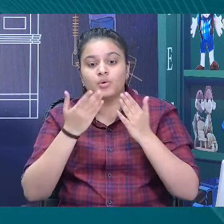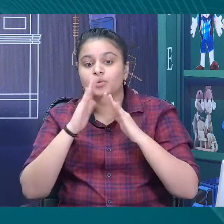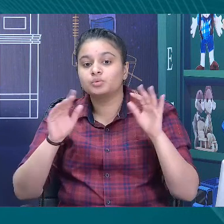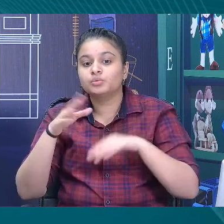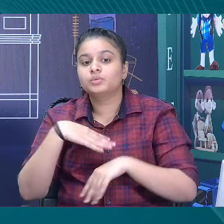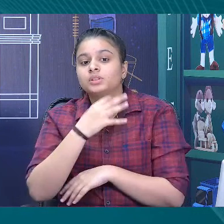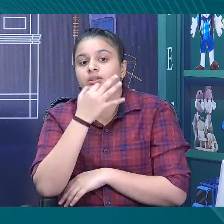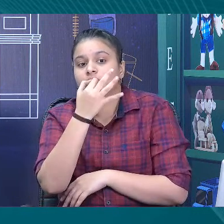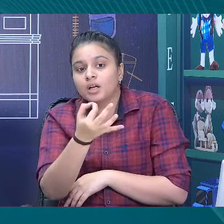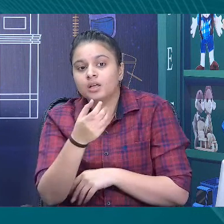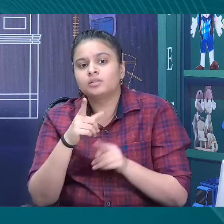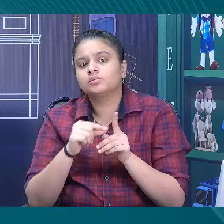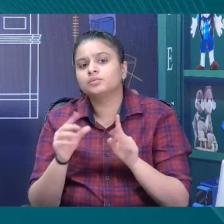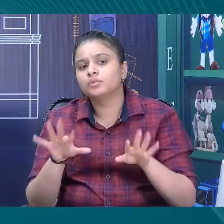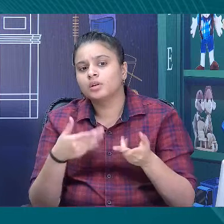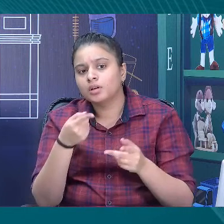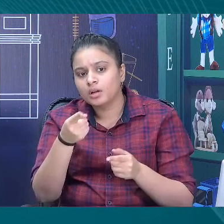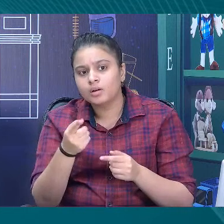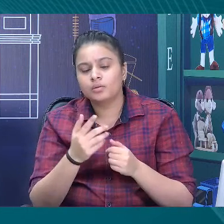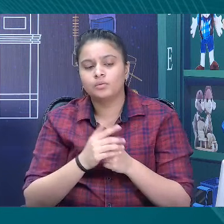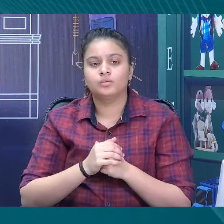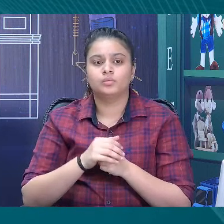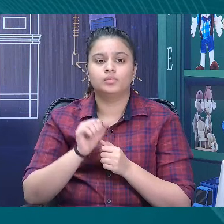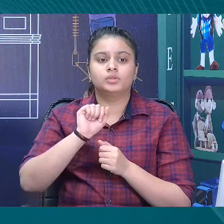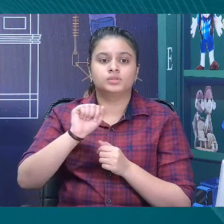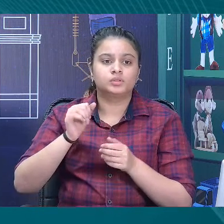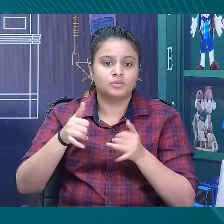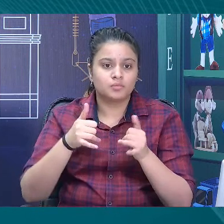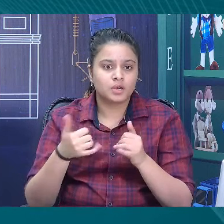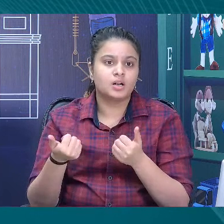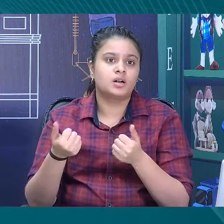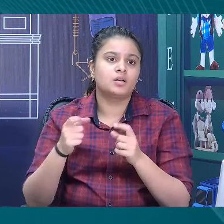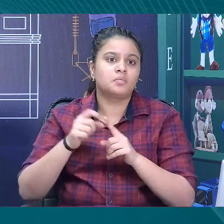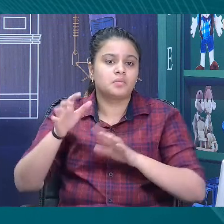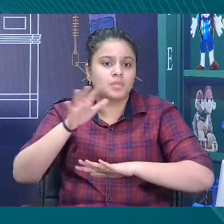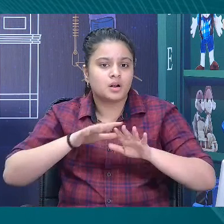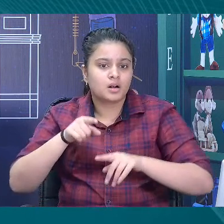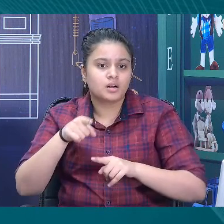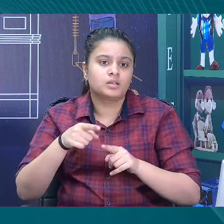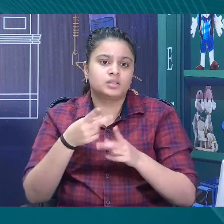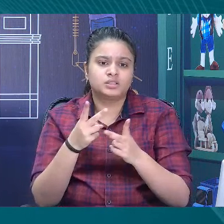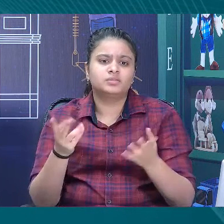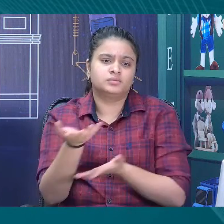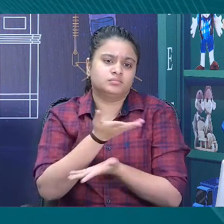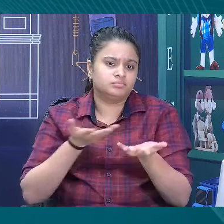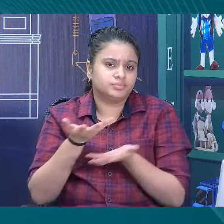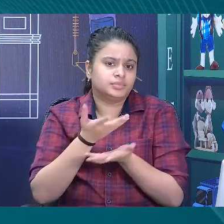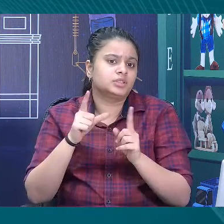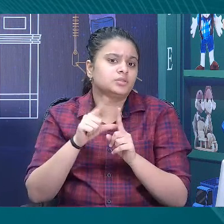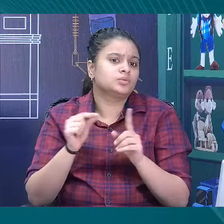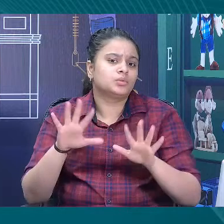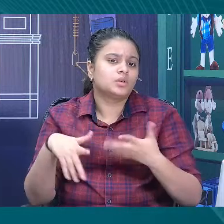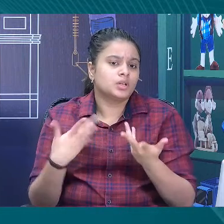do, how to do estimation games, practicals, etc., discussions, etc., you know. And